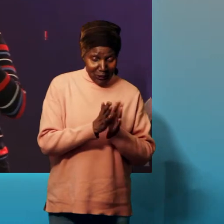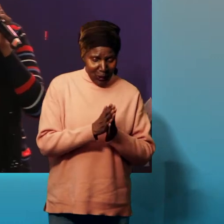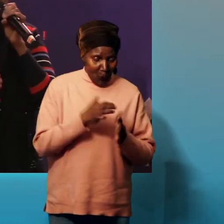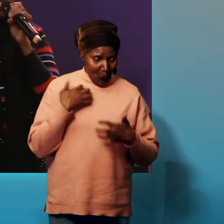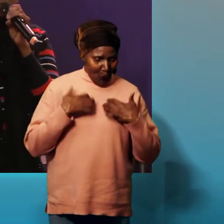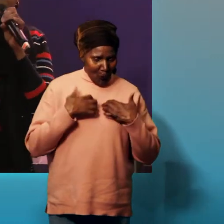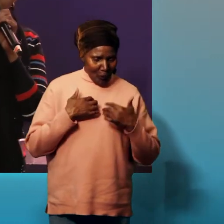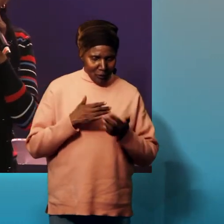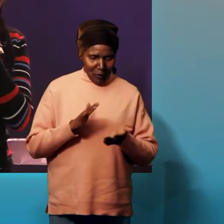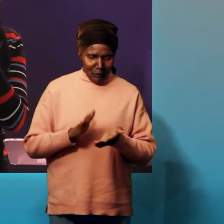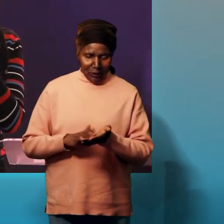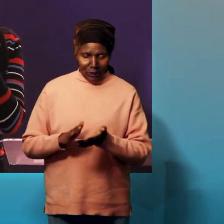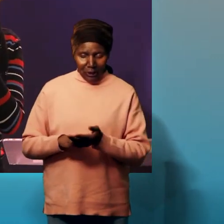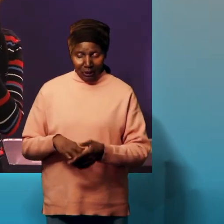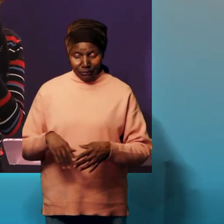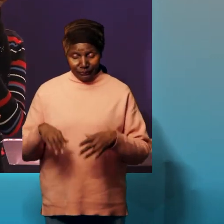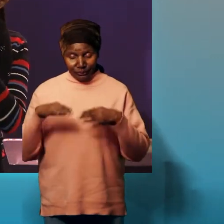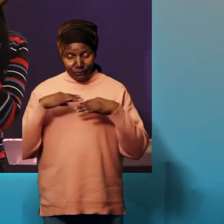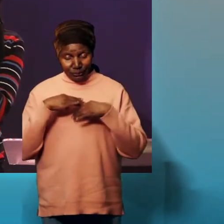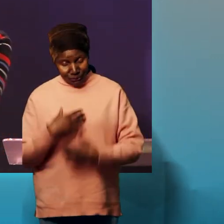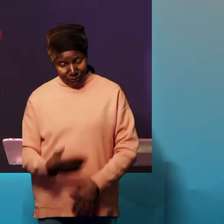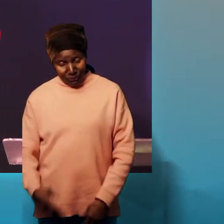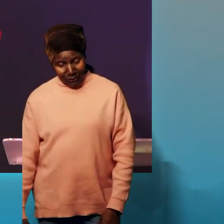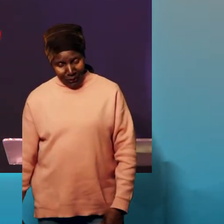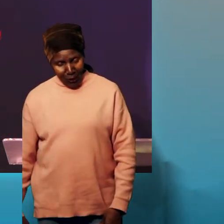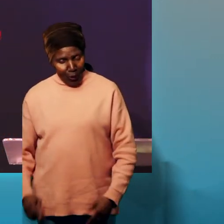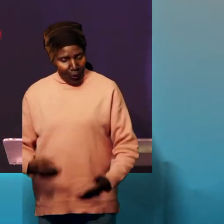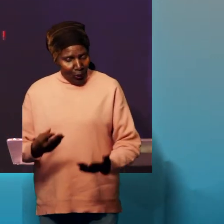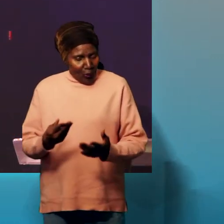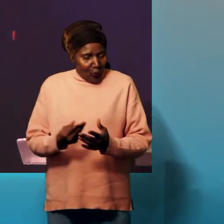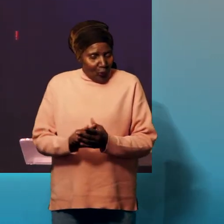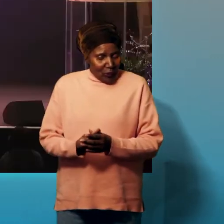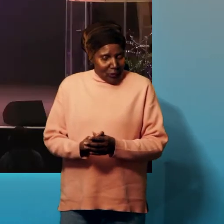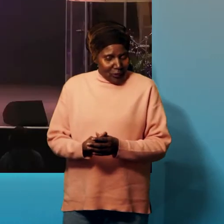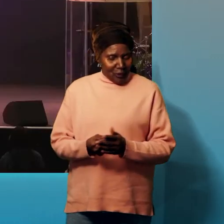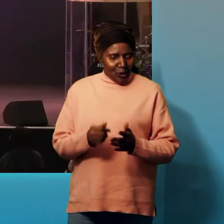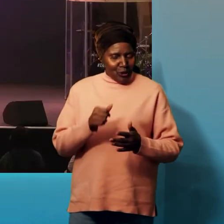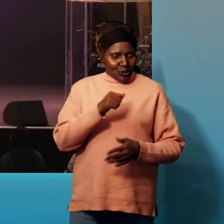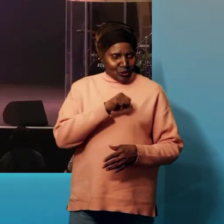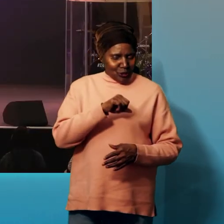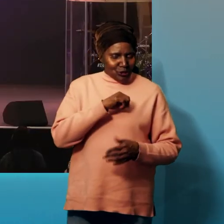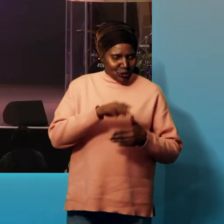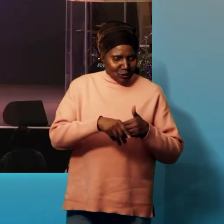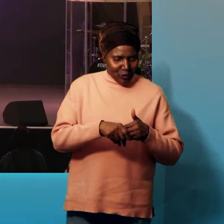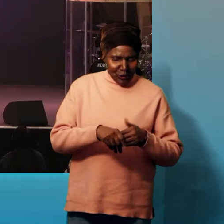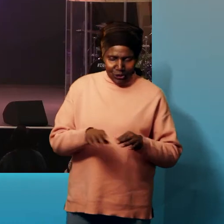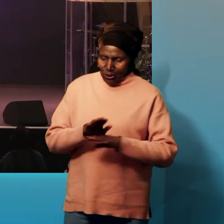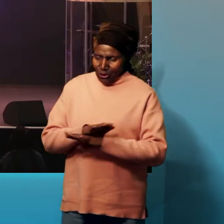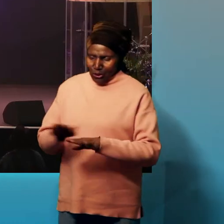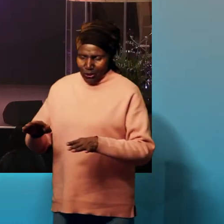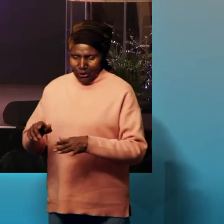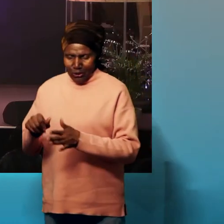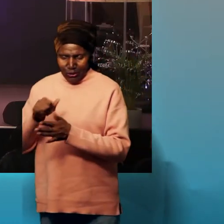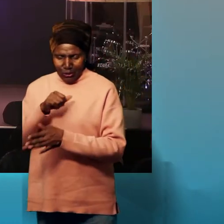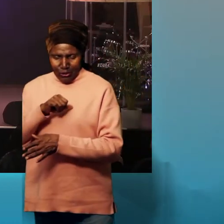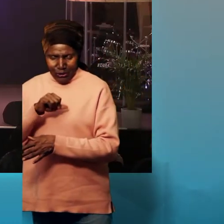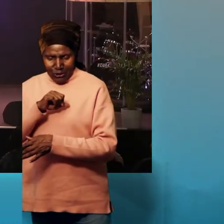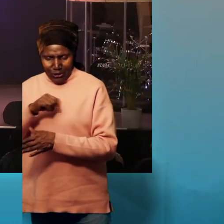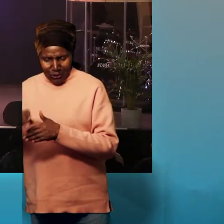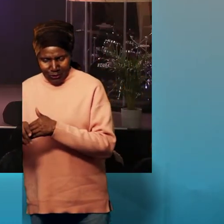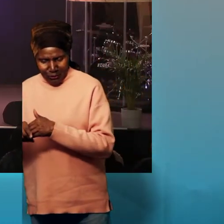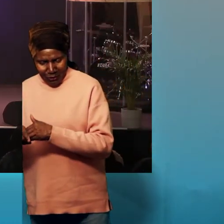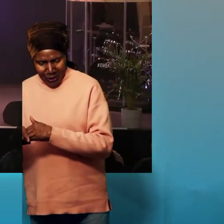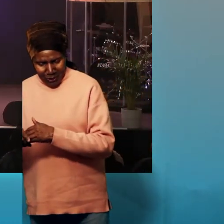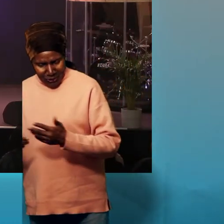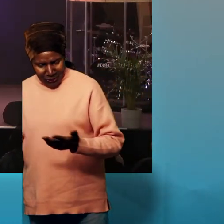the contradiction between when we are with Christian friends and when we're with non-Christian friends. And I wonder if we could take time to